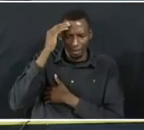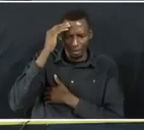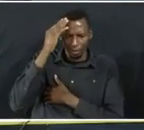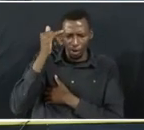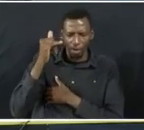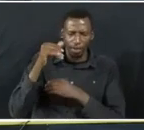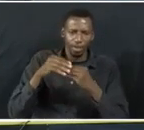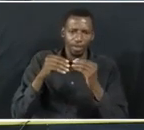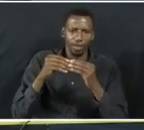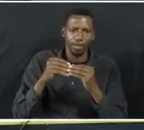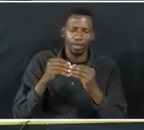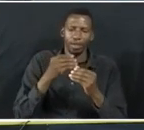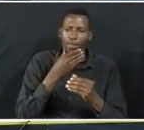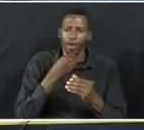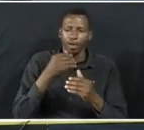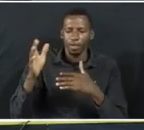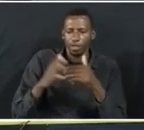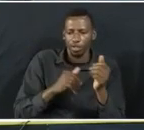it with a flood.